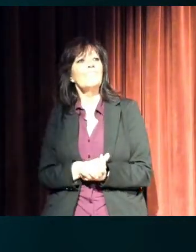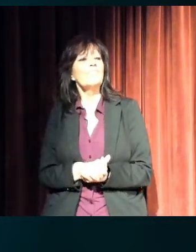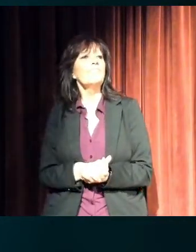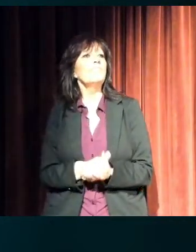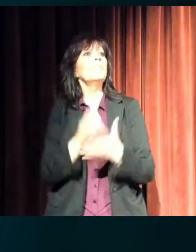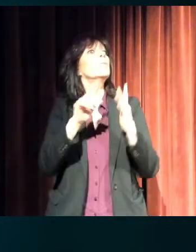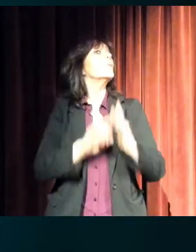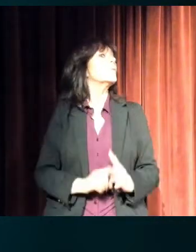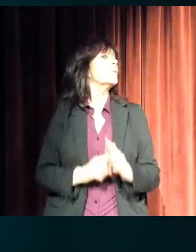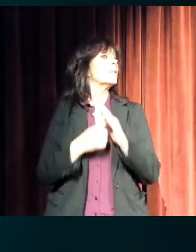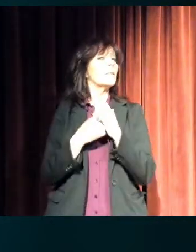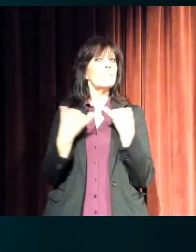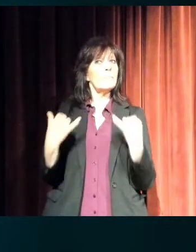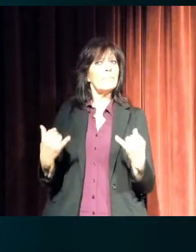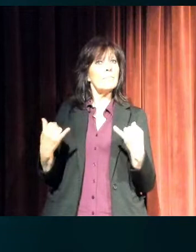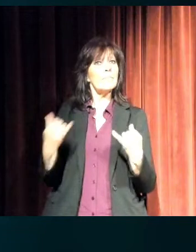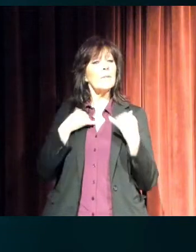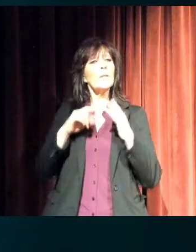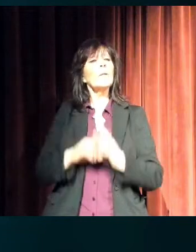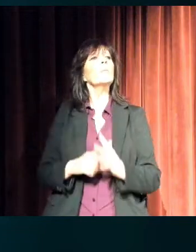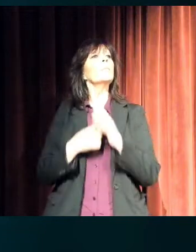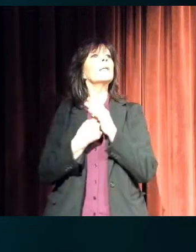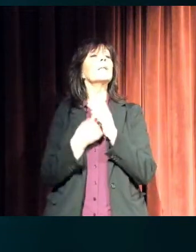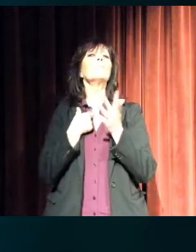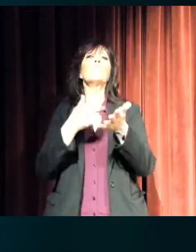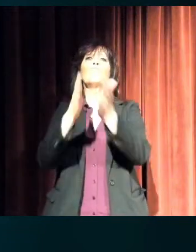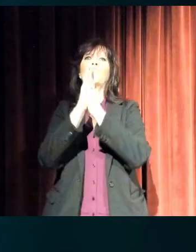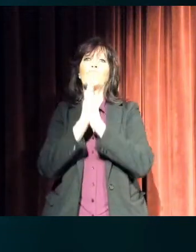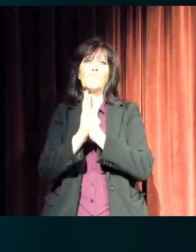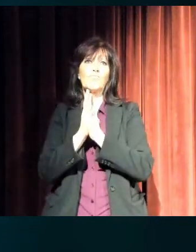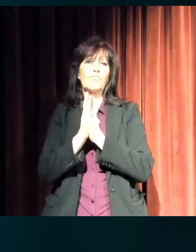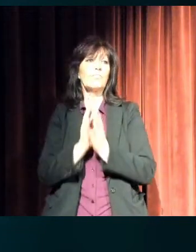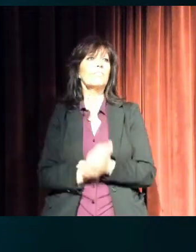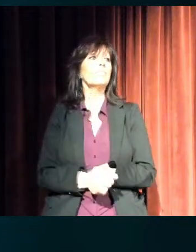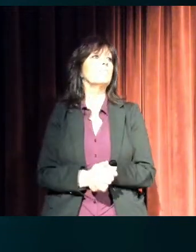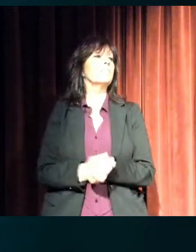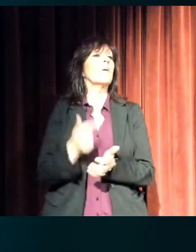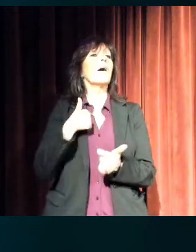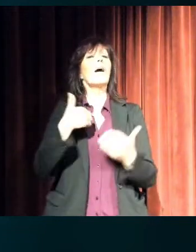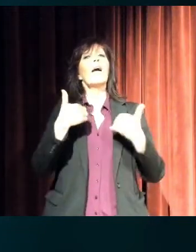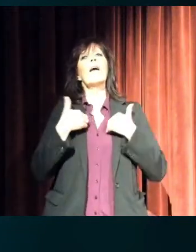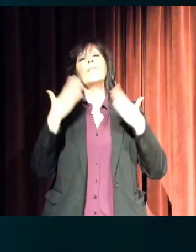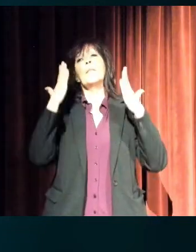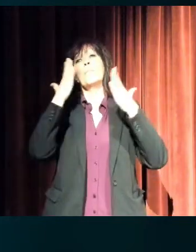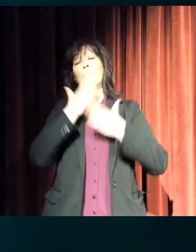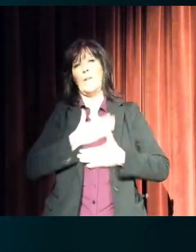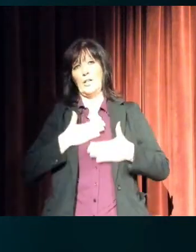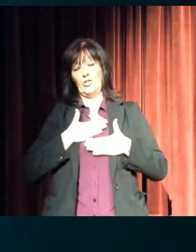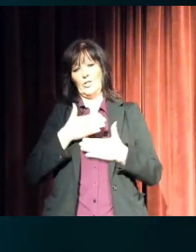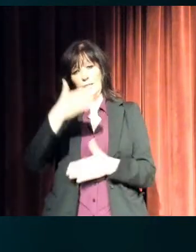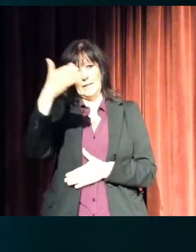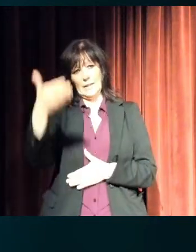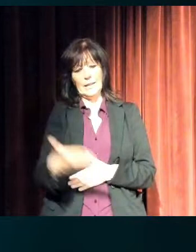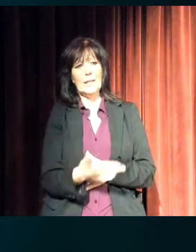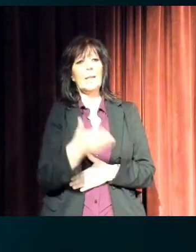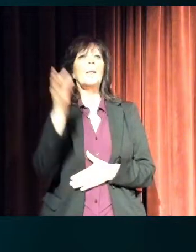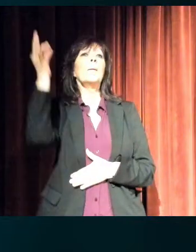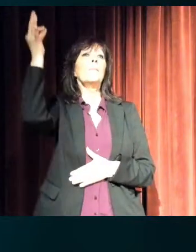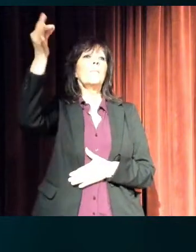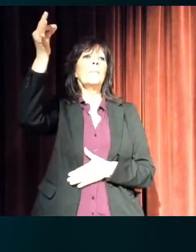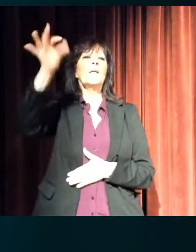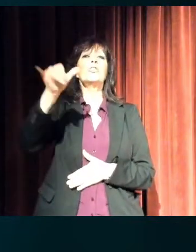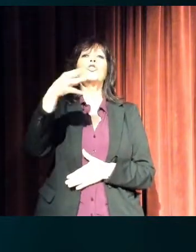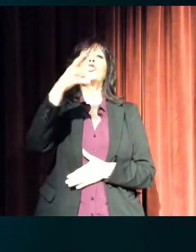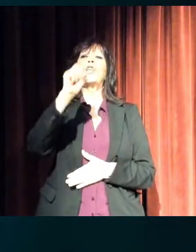To start our program, we will begin with our invocation. I have the pleasure of introducing Pastor